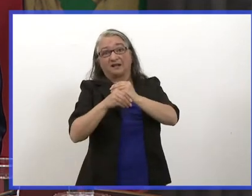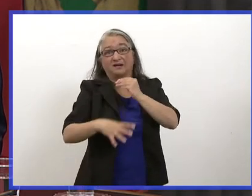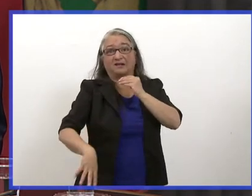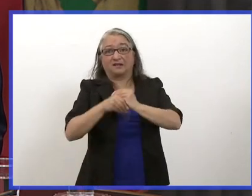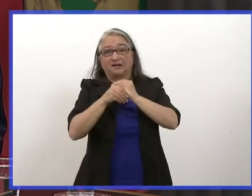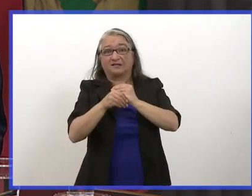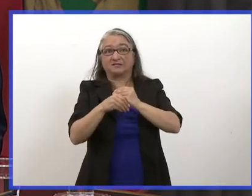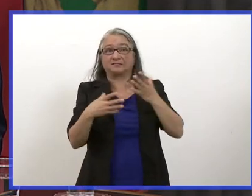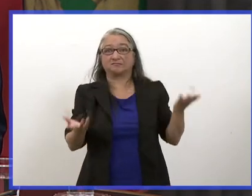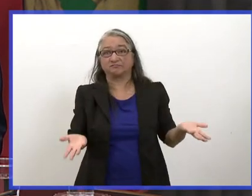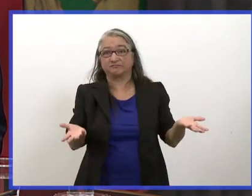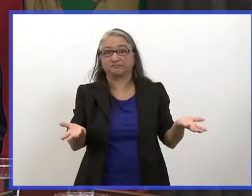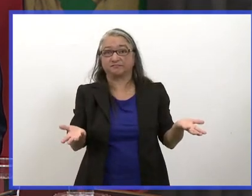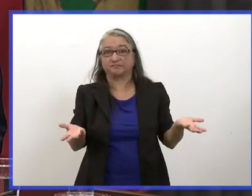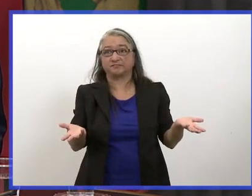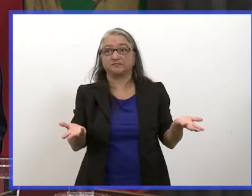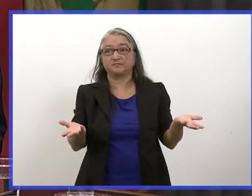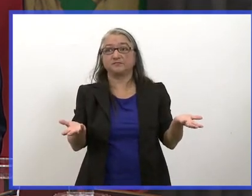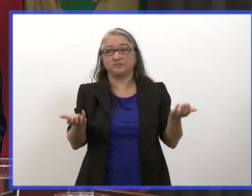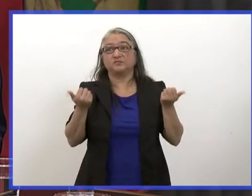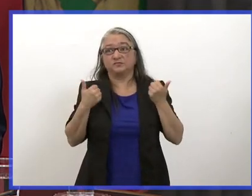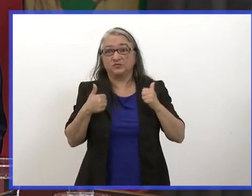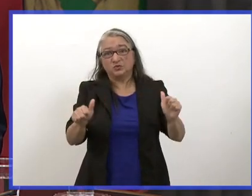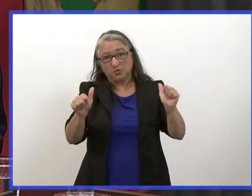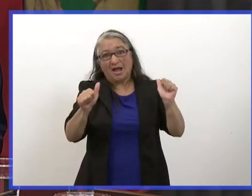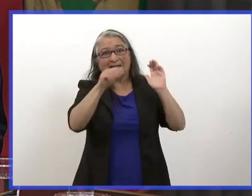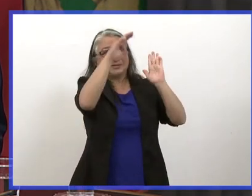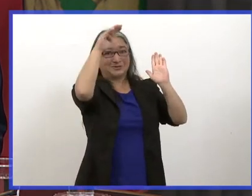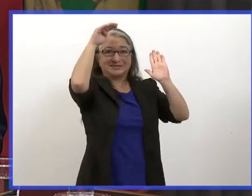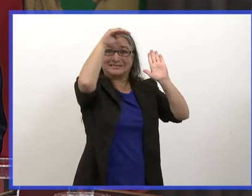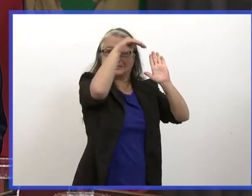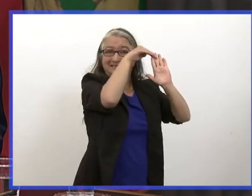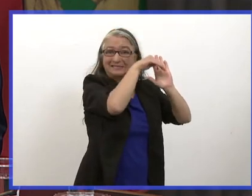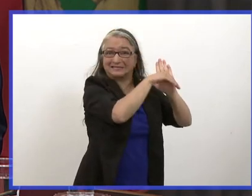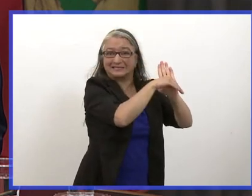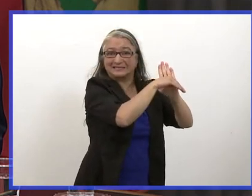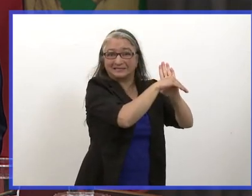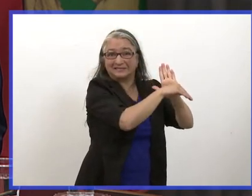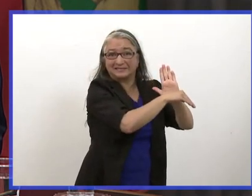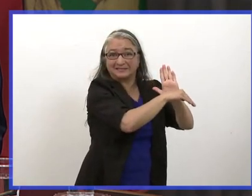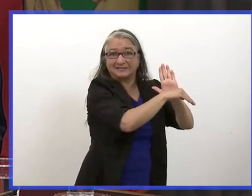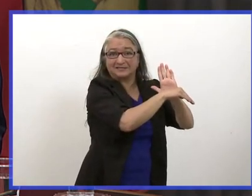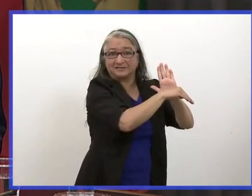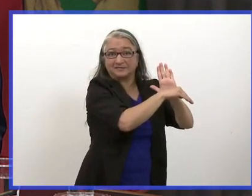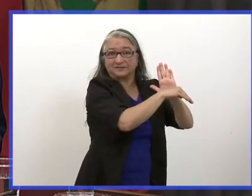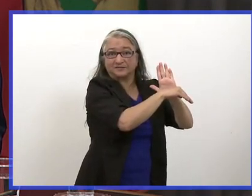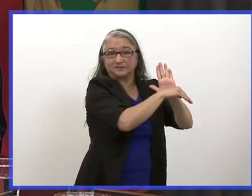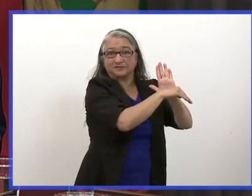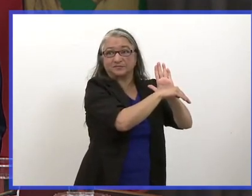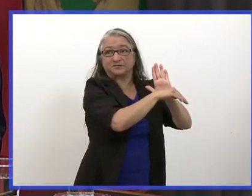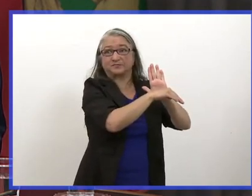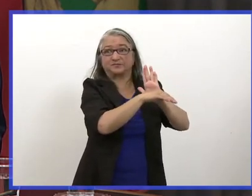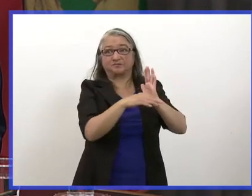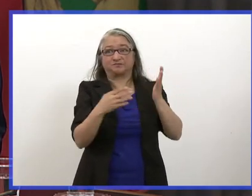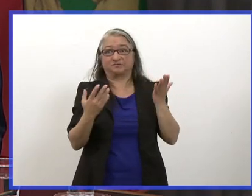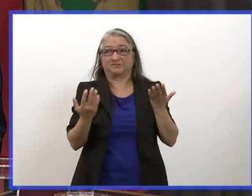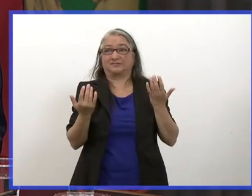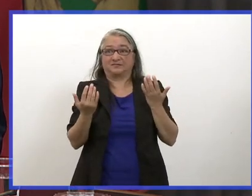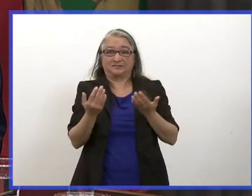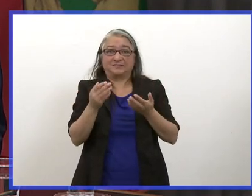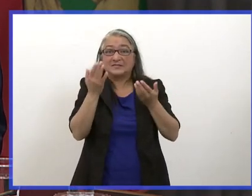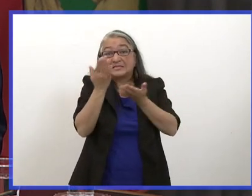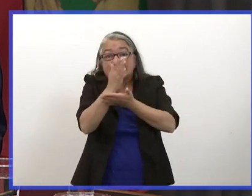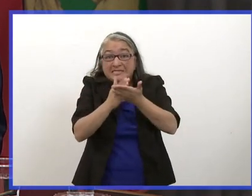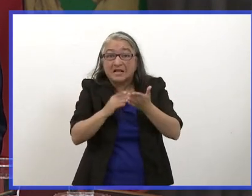to back up those public health orders for the few that necessarily need that enforcement as a motivation, I suppose.